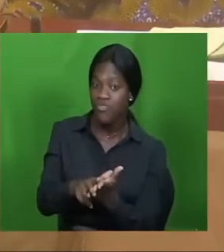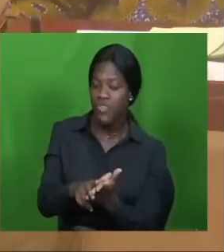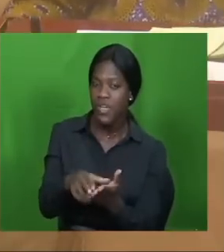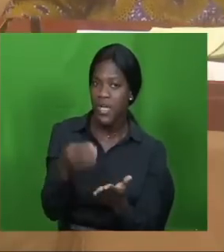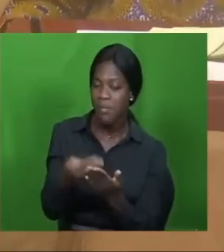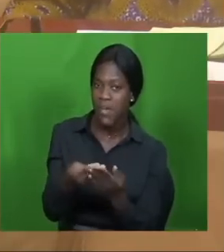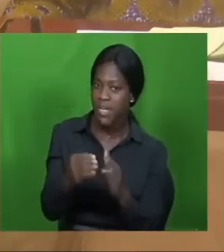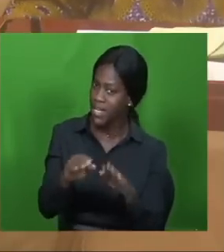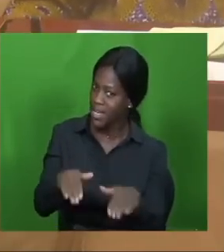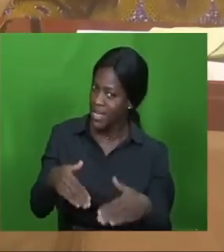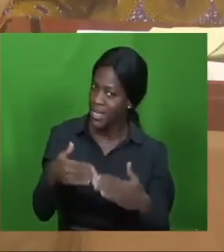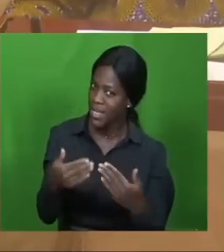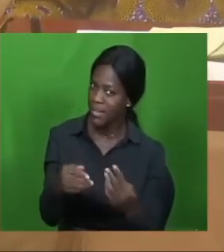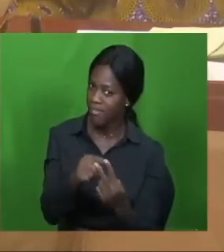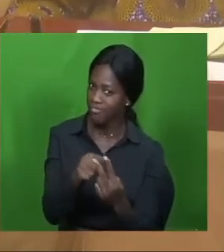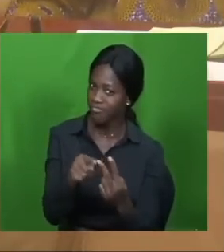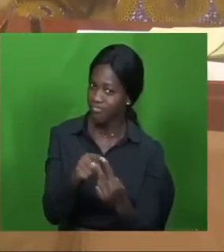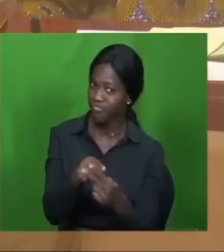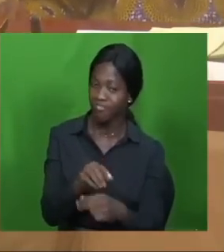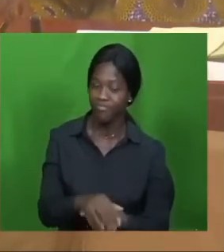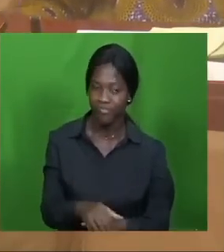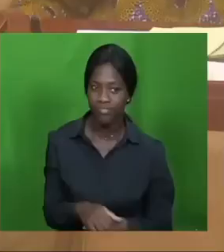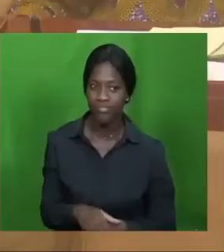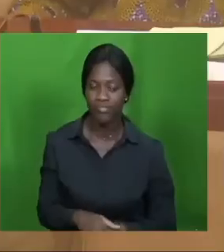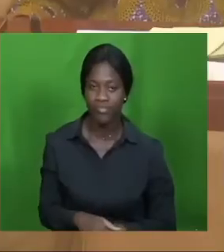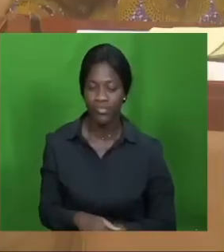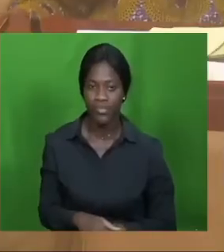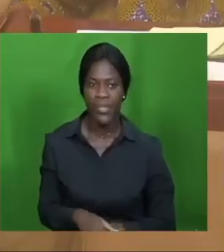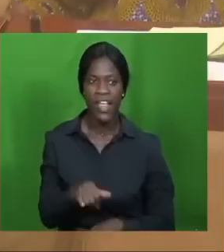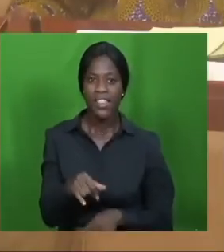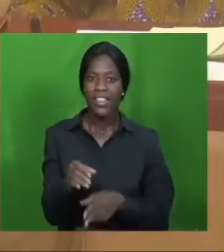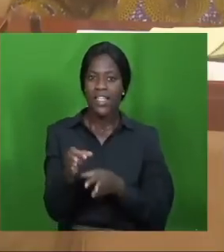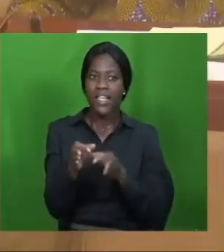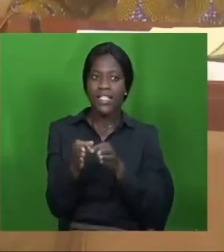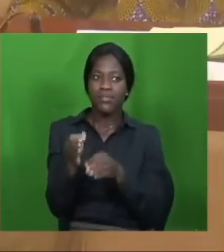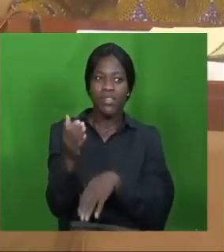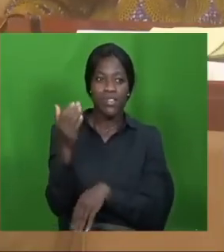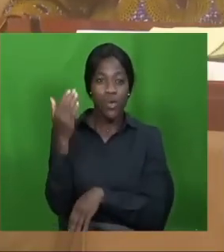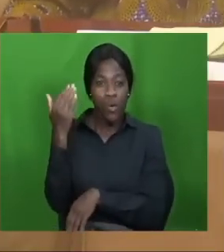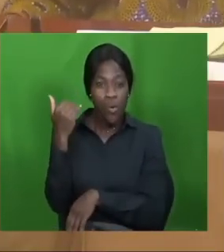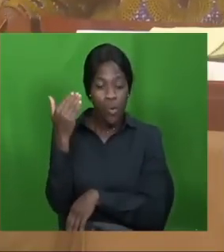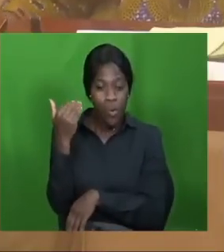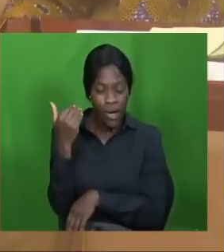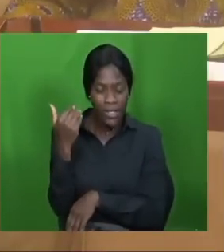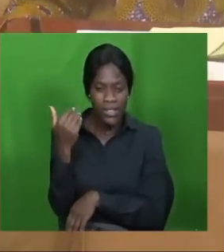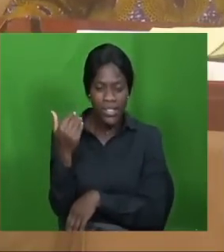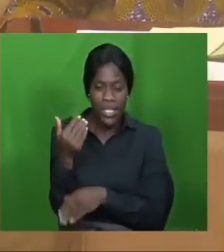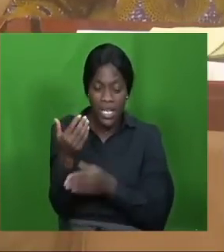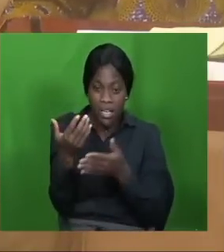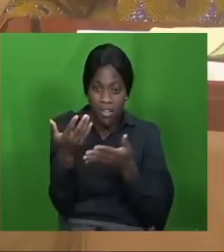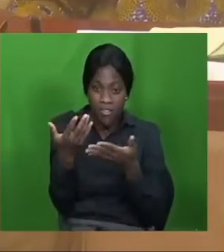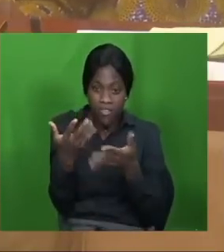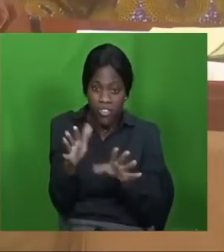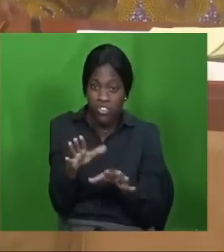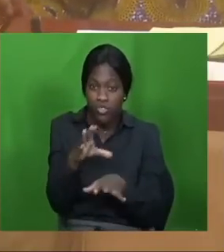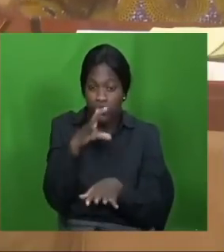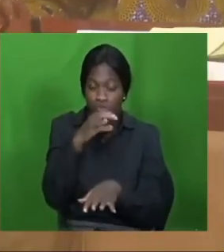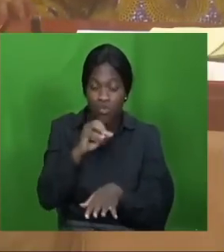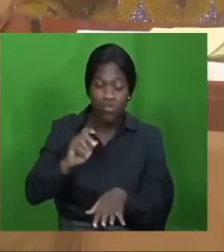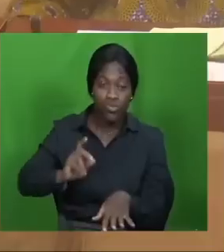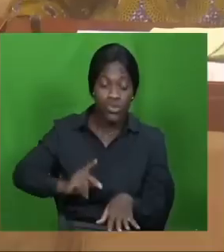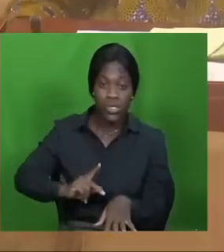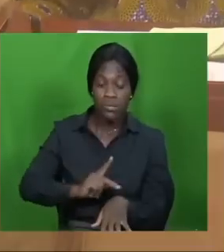It's a matter which leaves much to be desired. This explains why the completion of the old Parliament